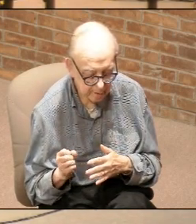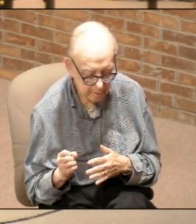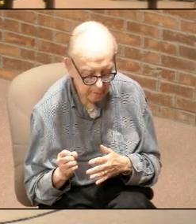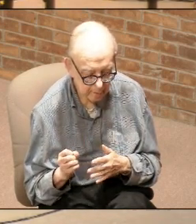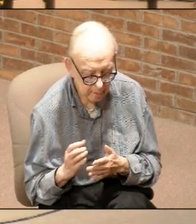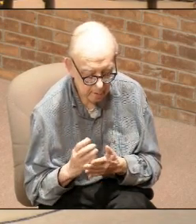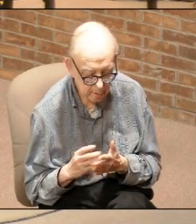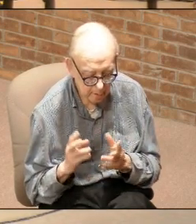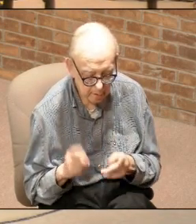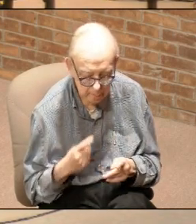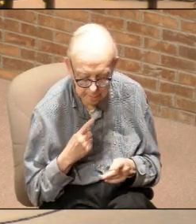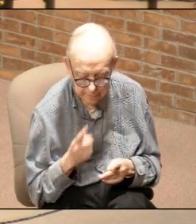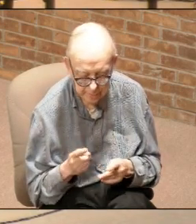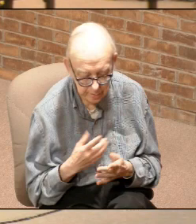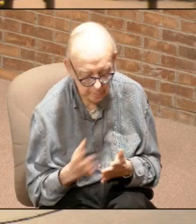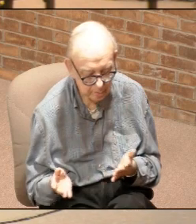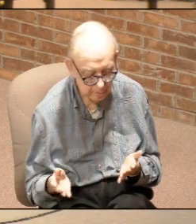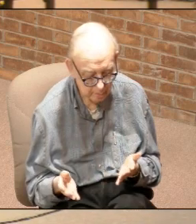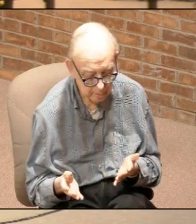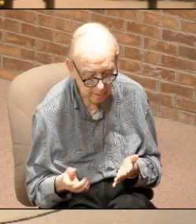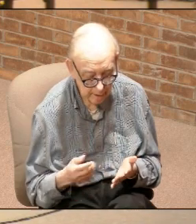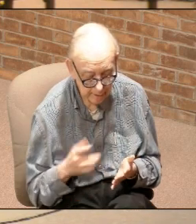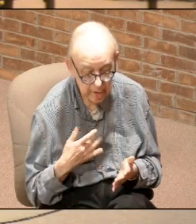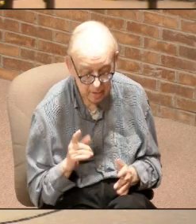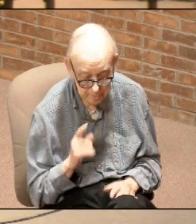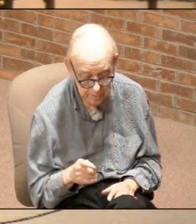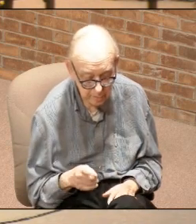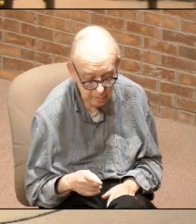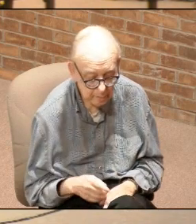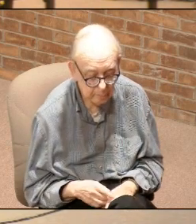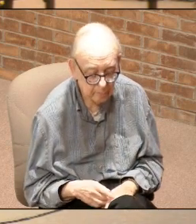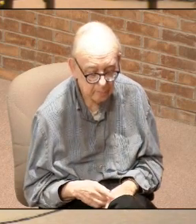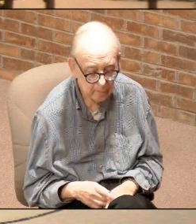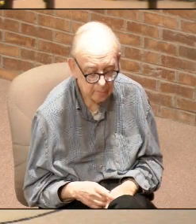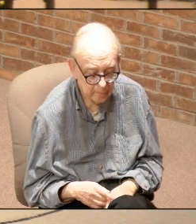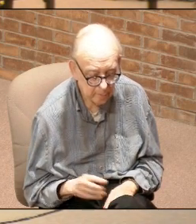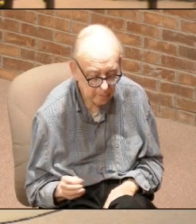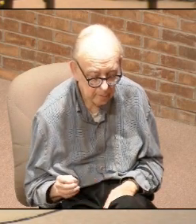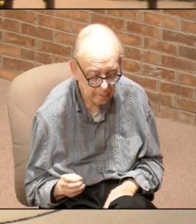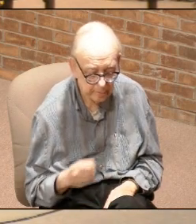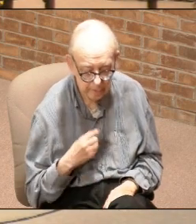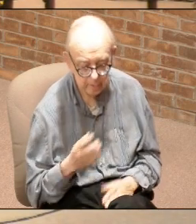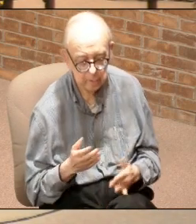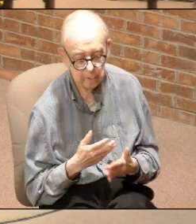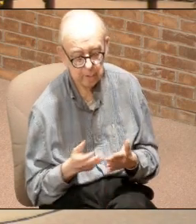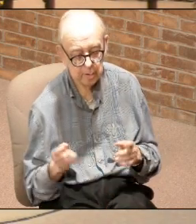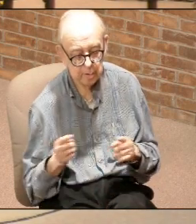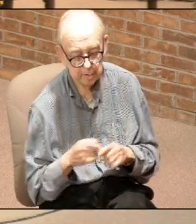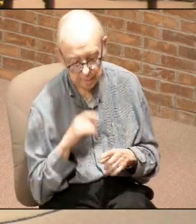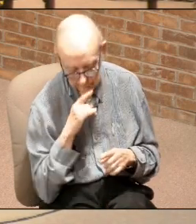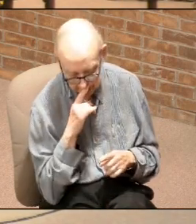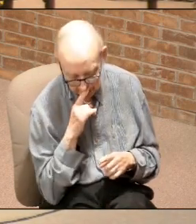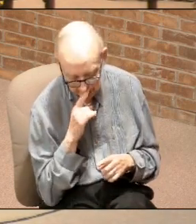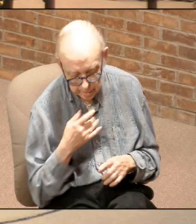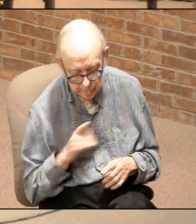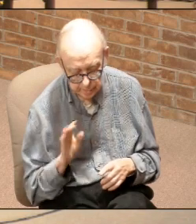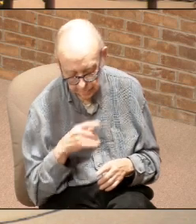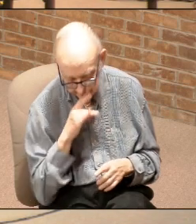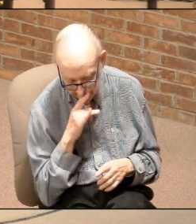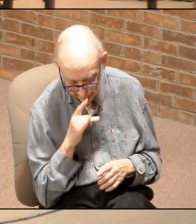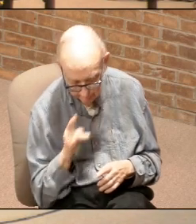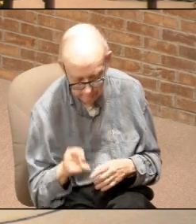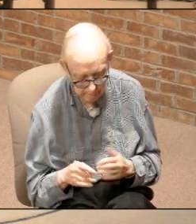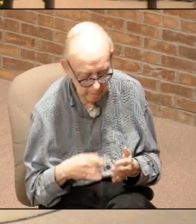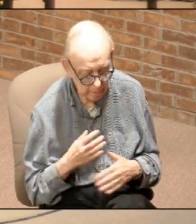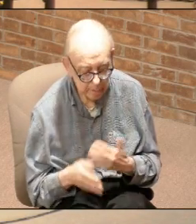somebody said something to you and they've hurt you or they said something to your kids and hurt your kids which